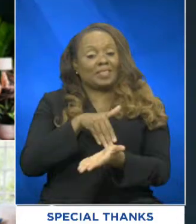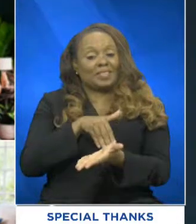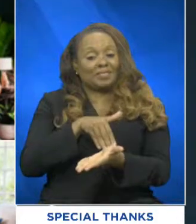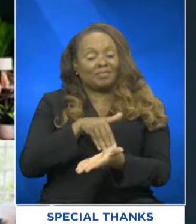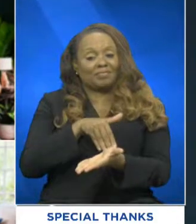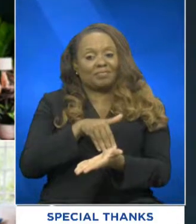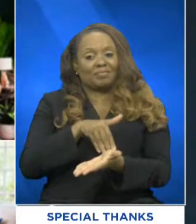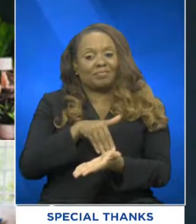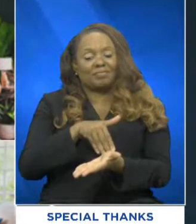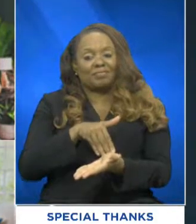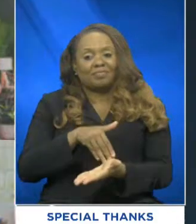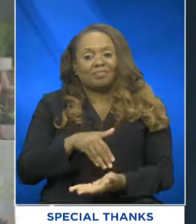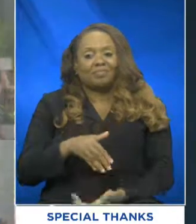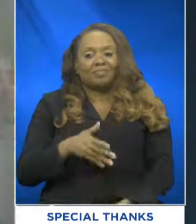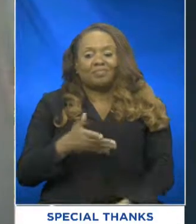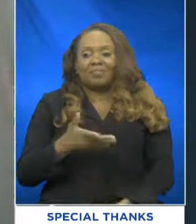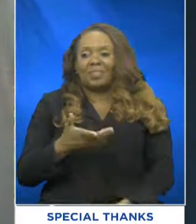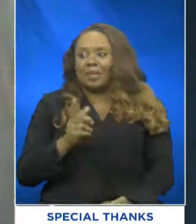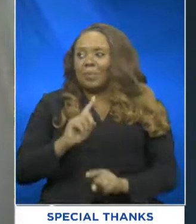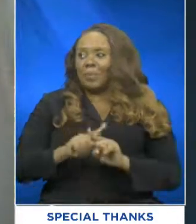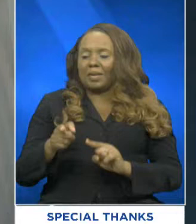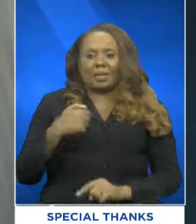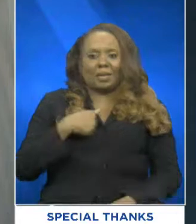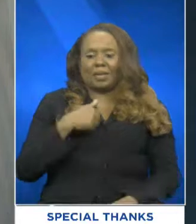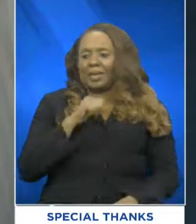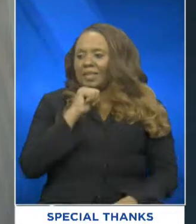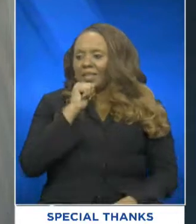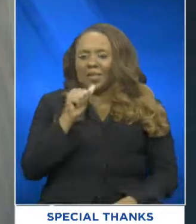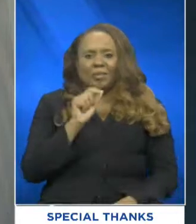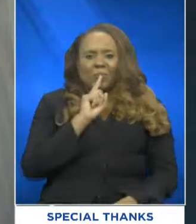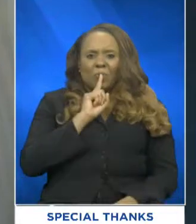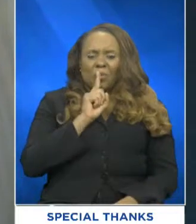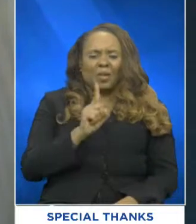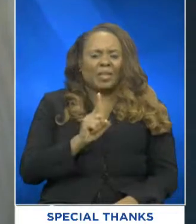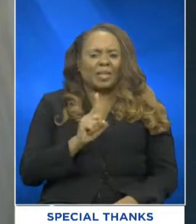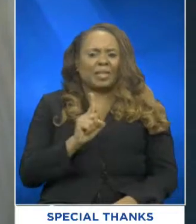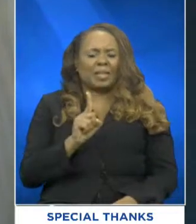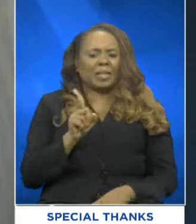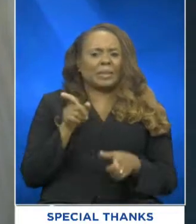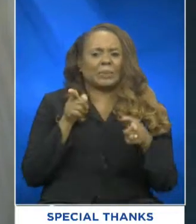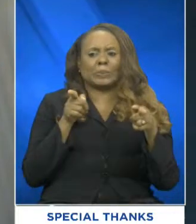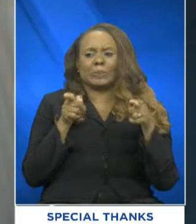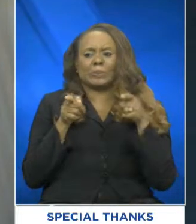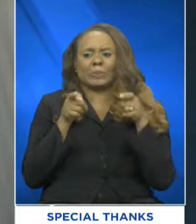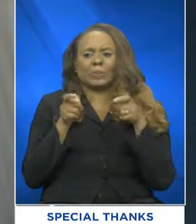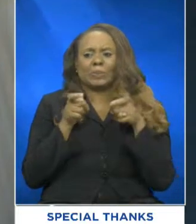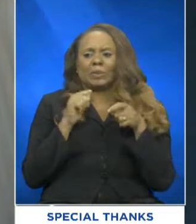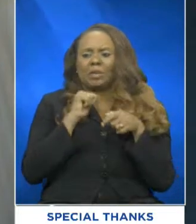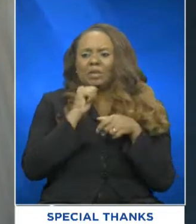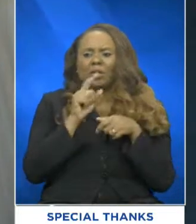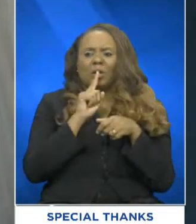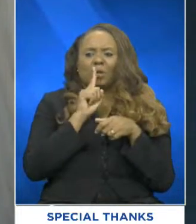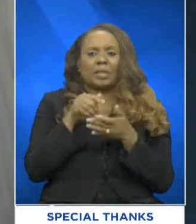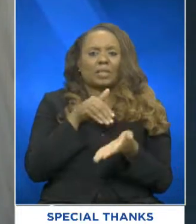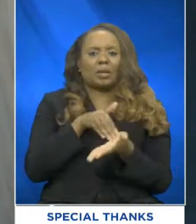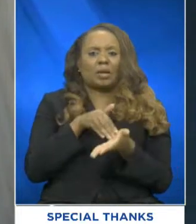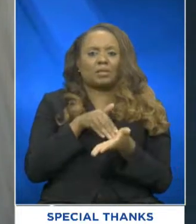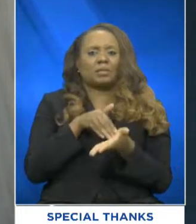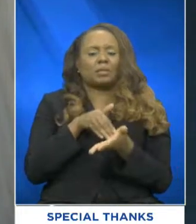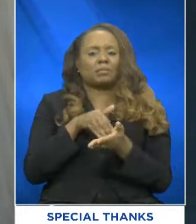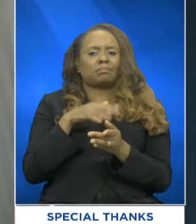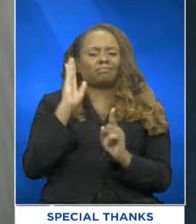is not my full area. There are internists around there that would answer, but I will tell